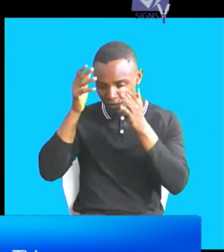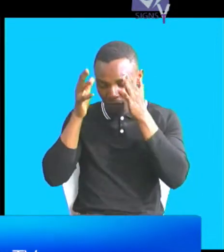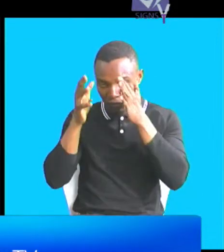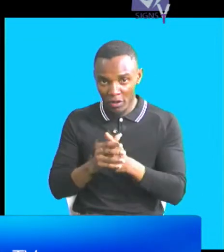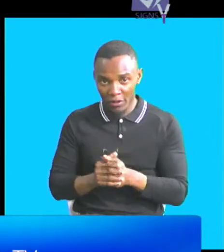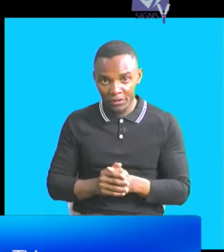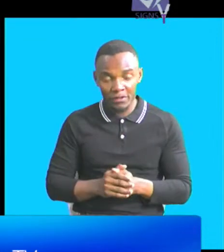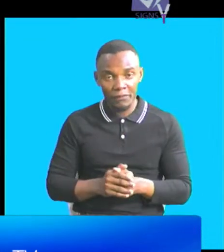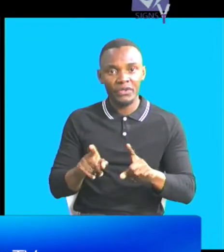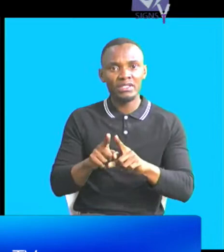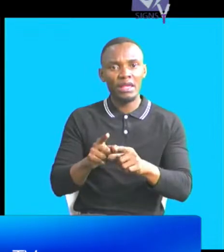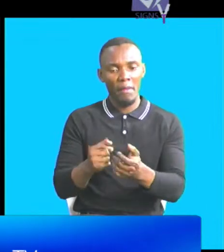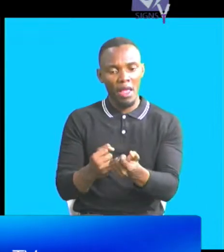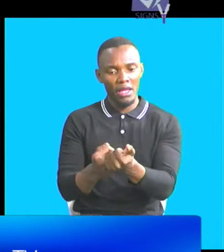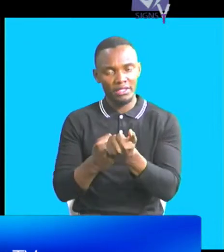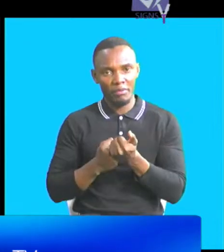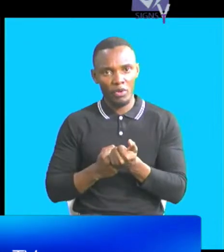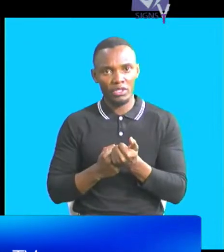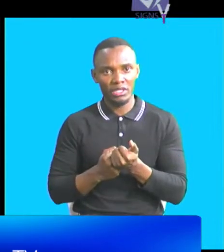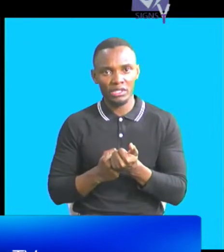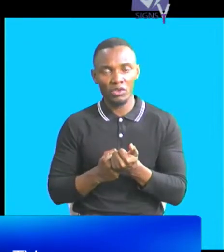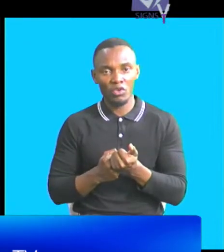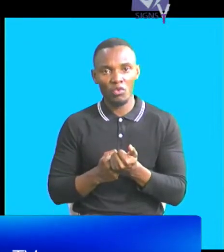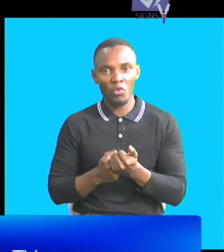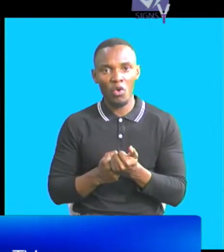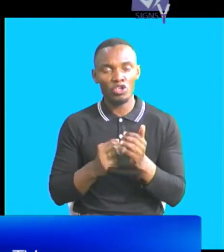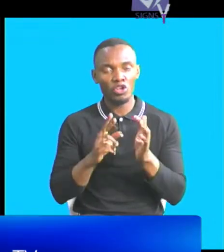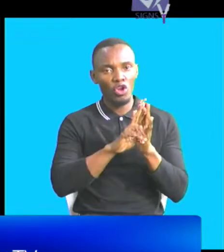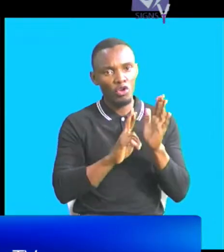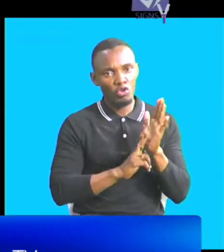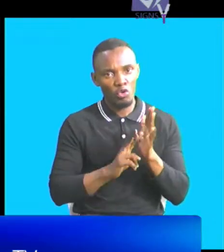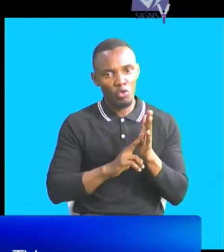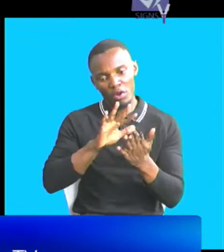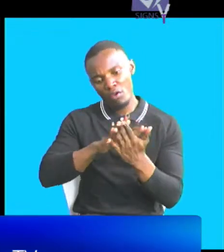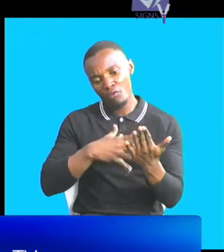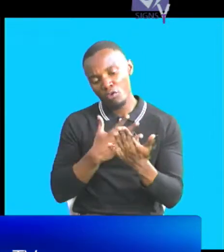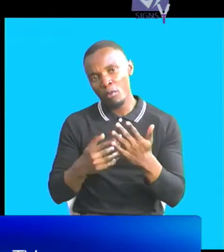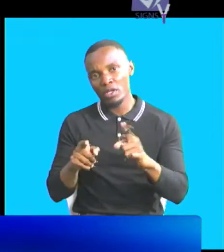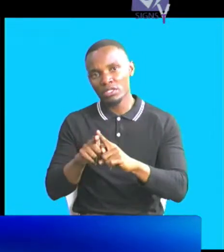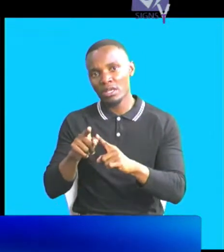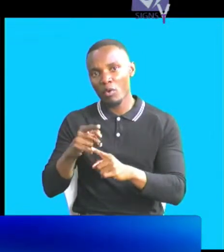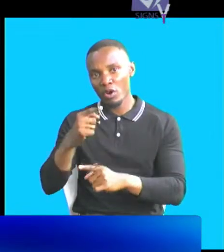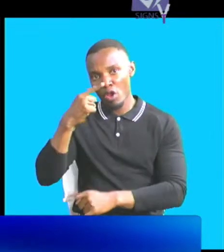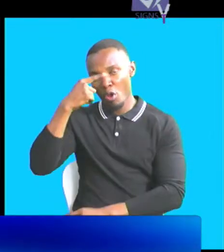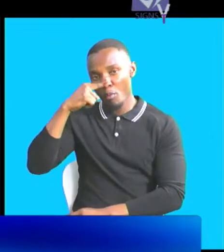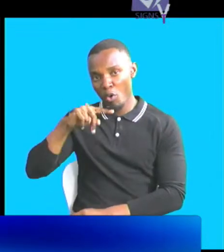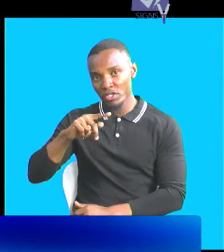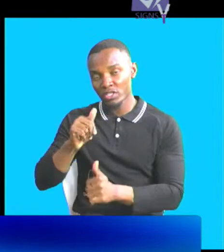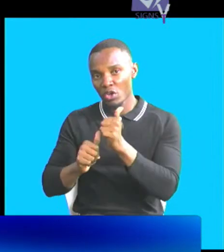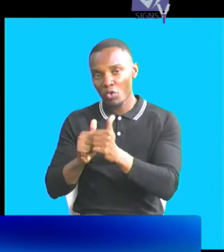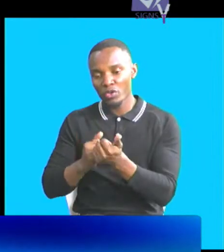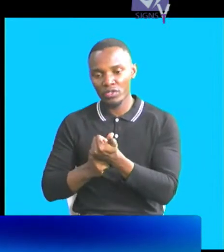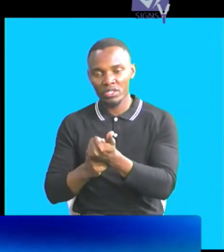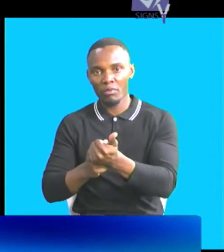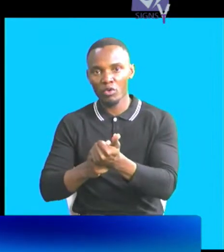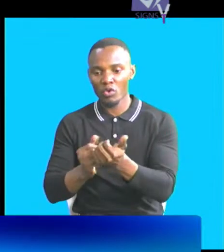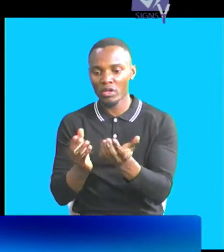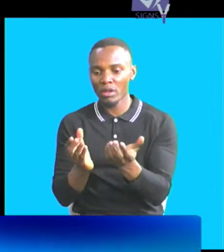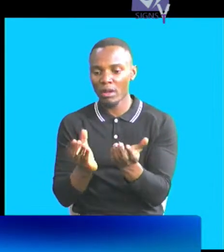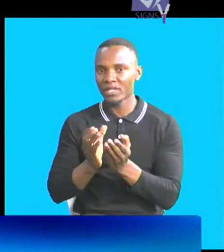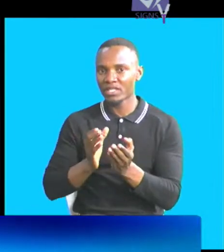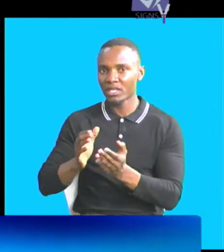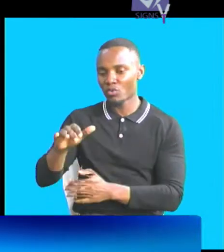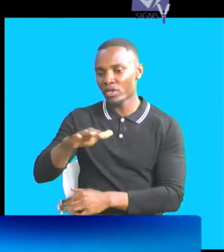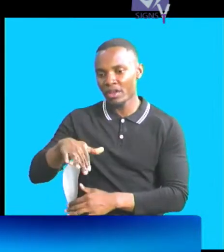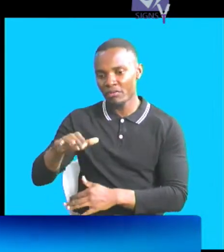us on regulatory frameworks, policies that will support the business environment, policies that